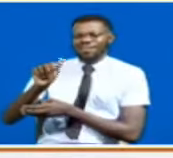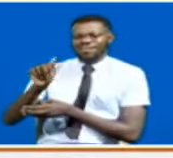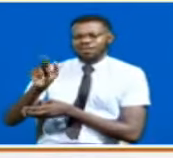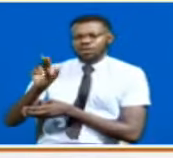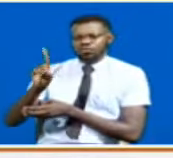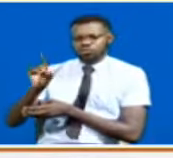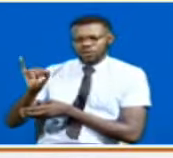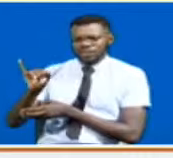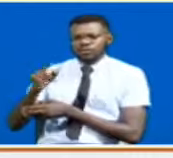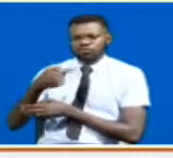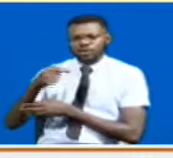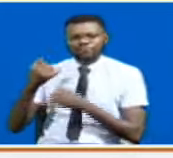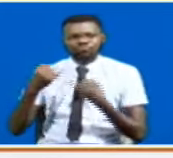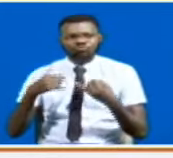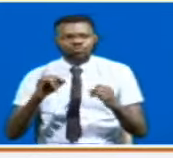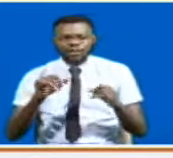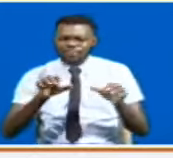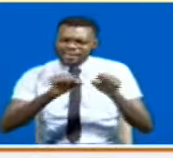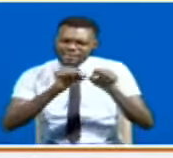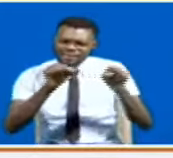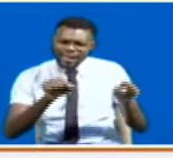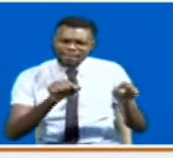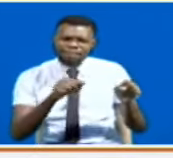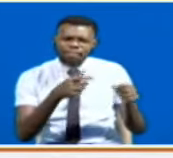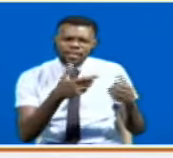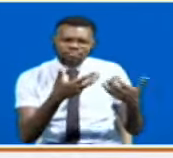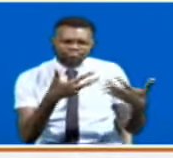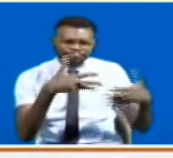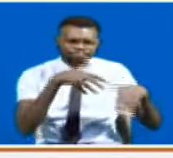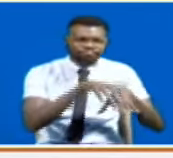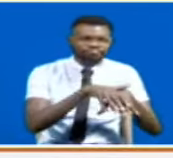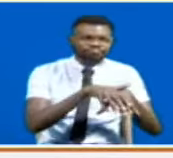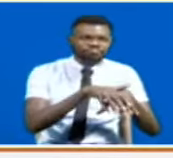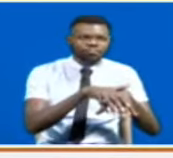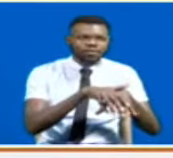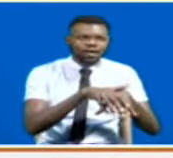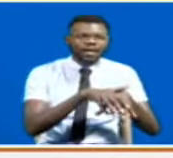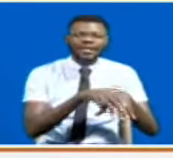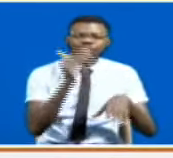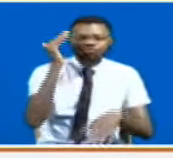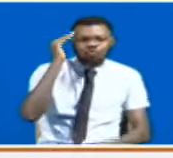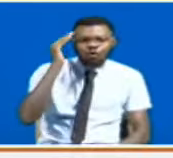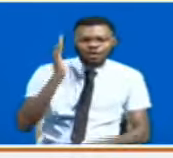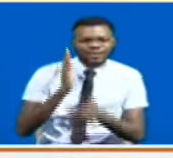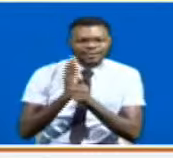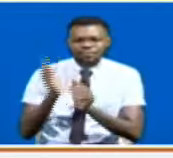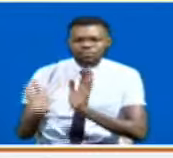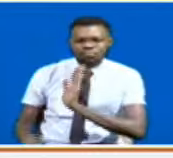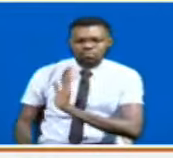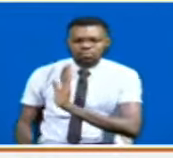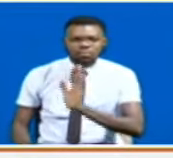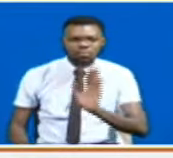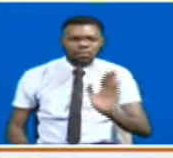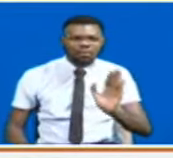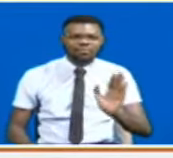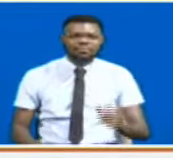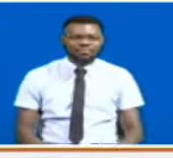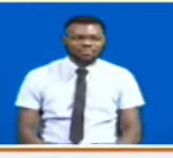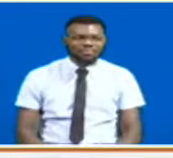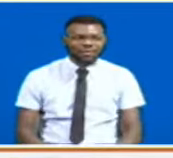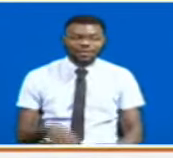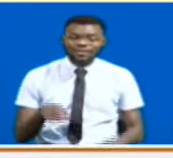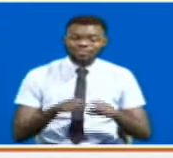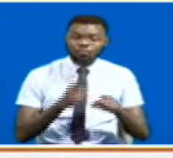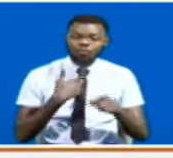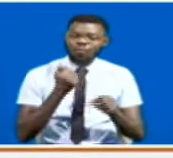towards integrating our system known as the Near IMS into the Muslim-led system so that we can work